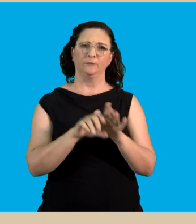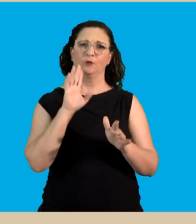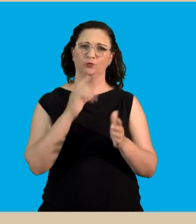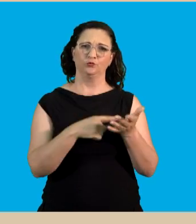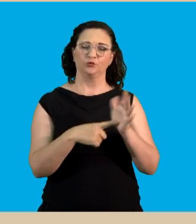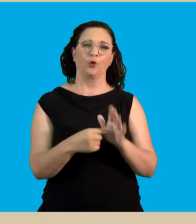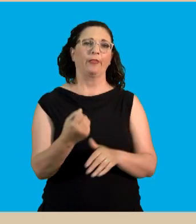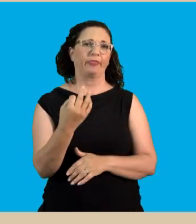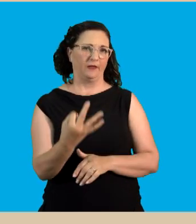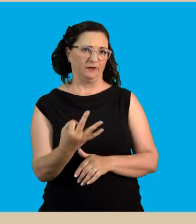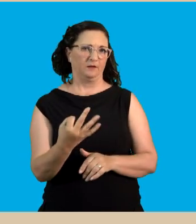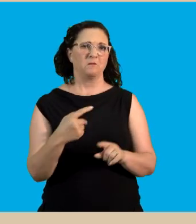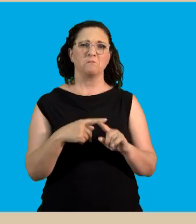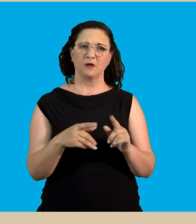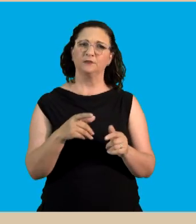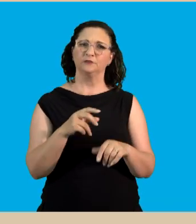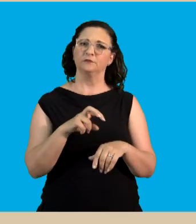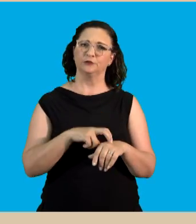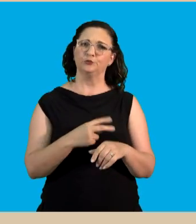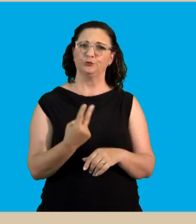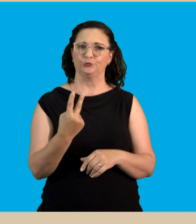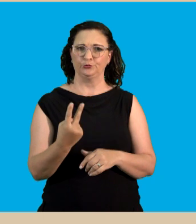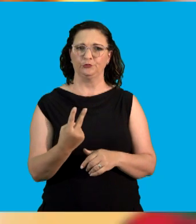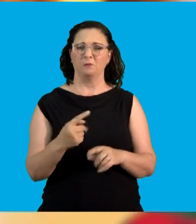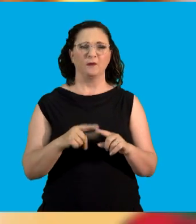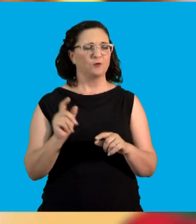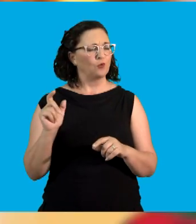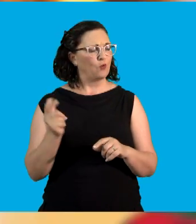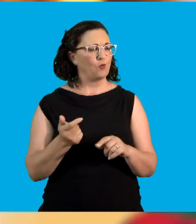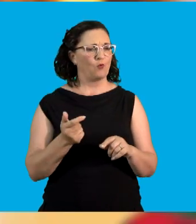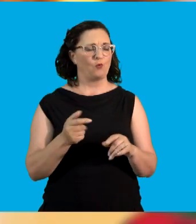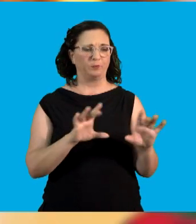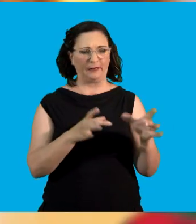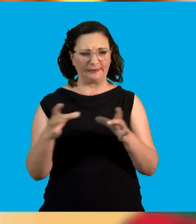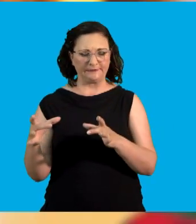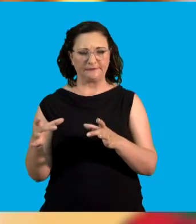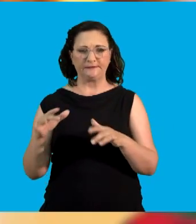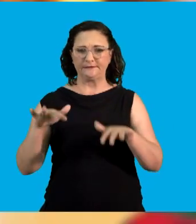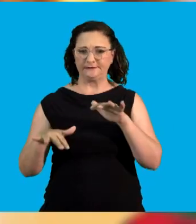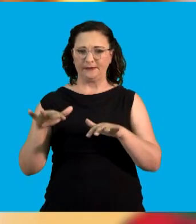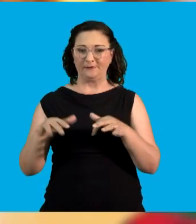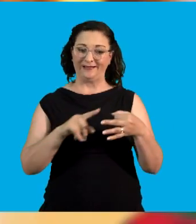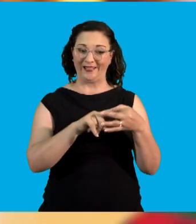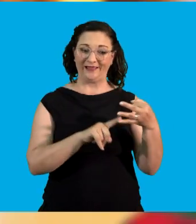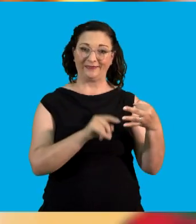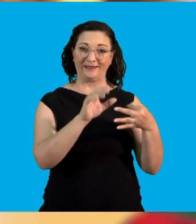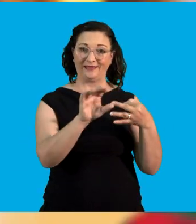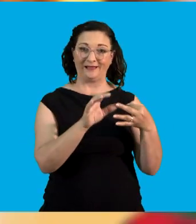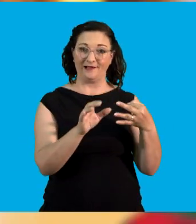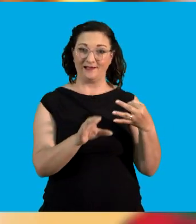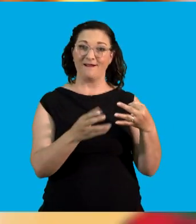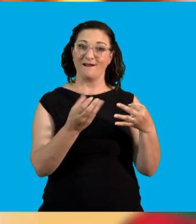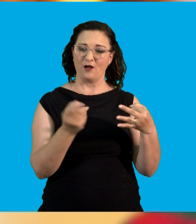8 planets, they are similar because they are all planets. And what makes them planets is because of the